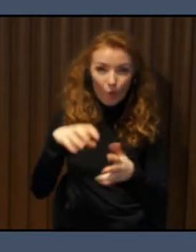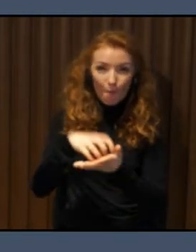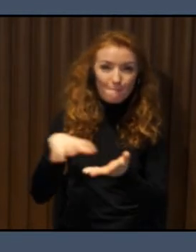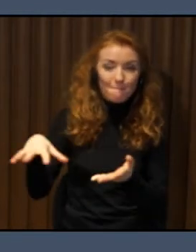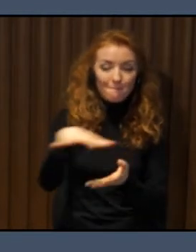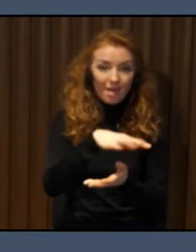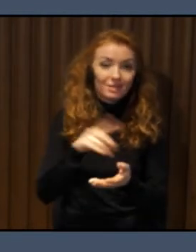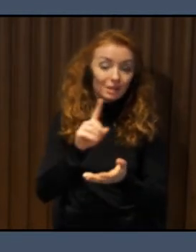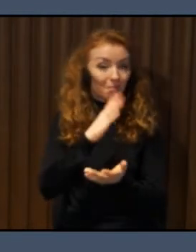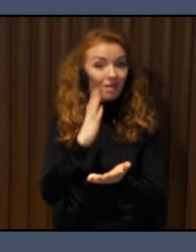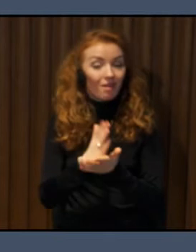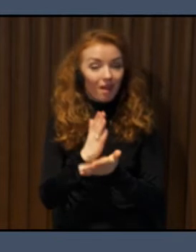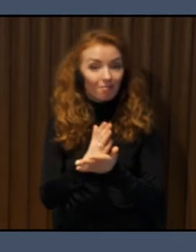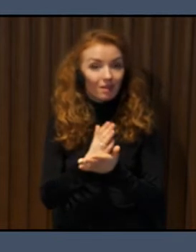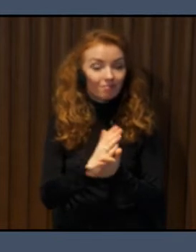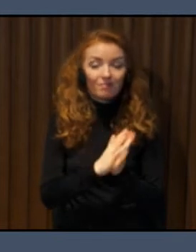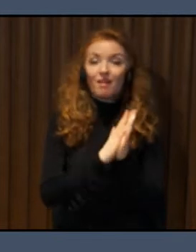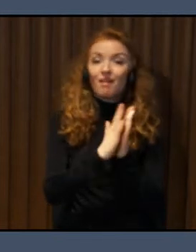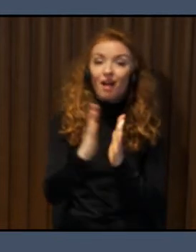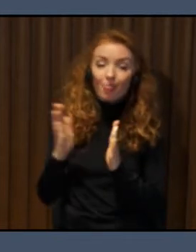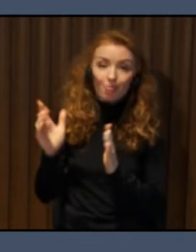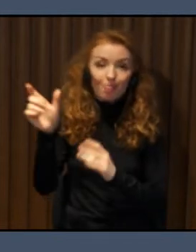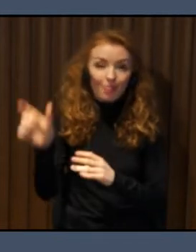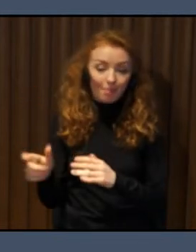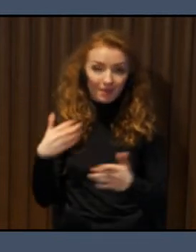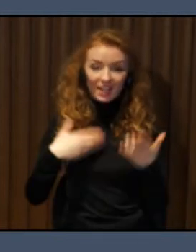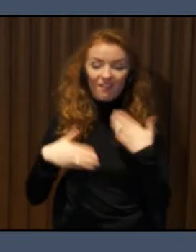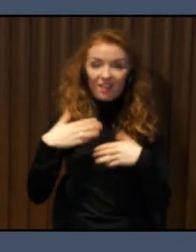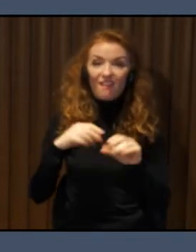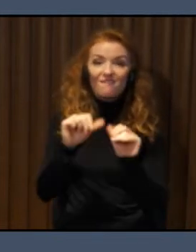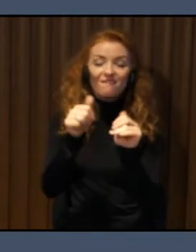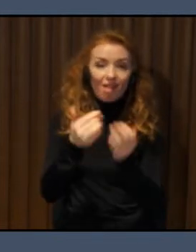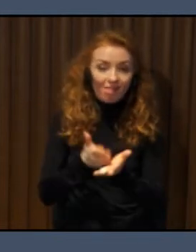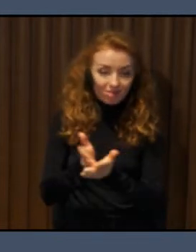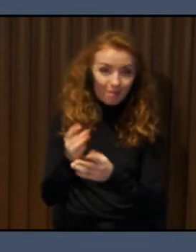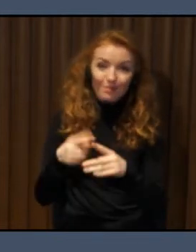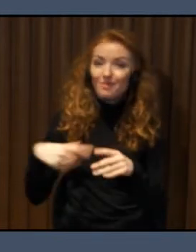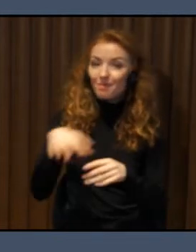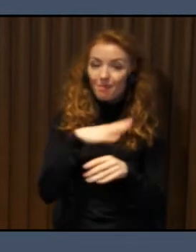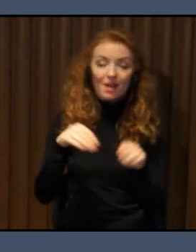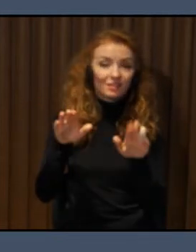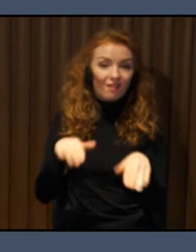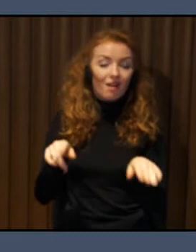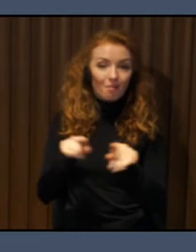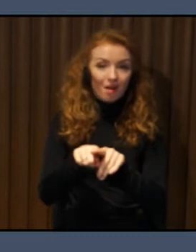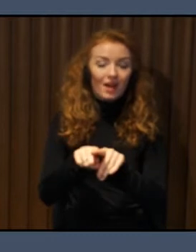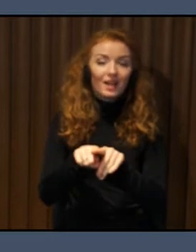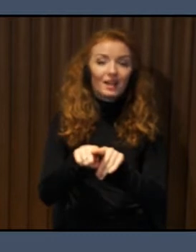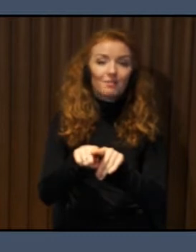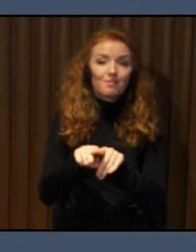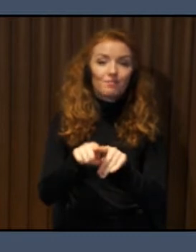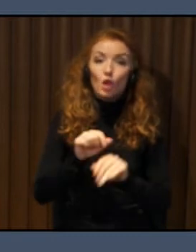disability. And then we can really give the information, and we can do the whole process to ensure inclusion